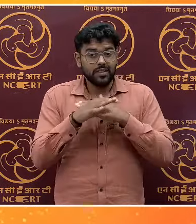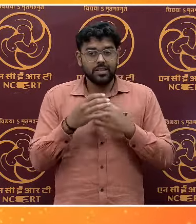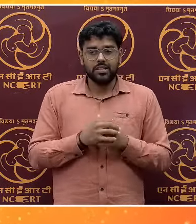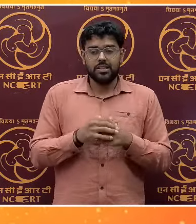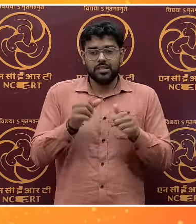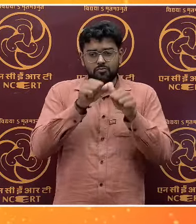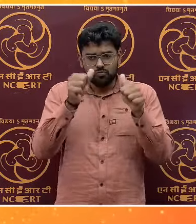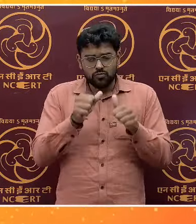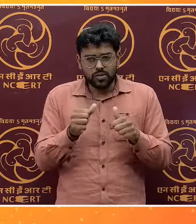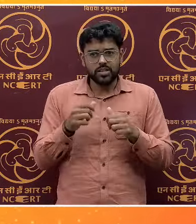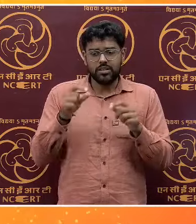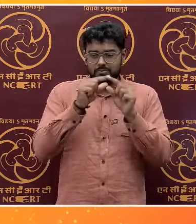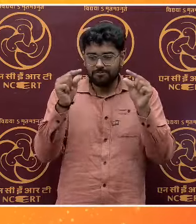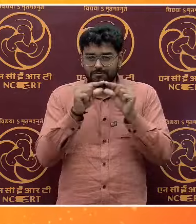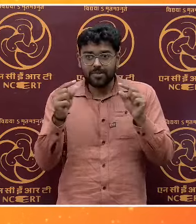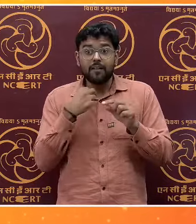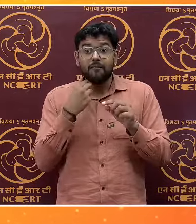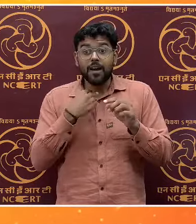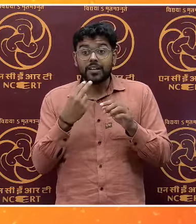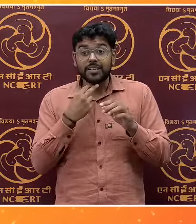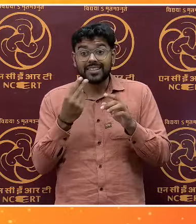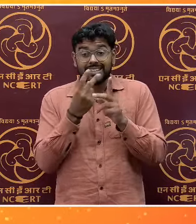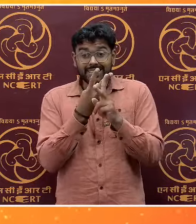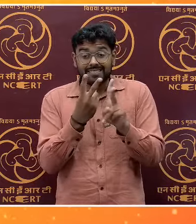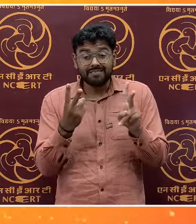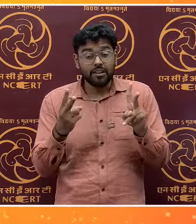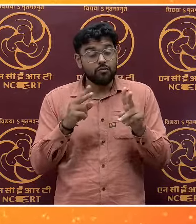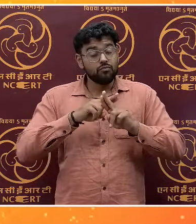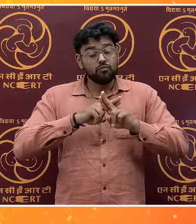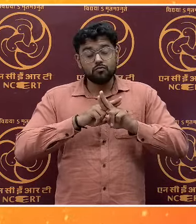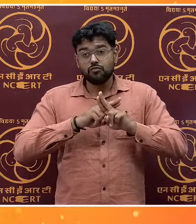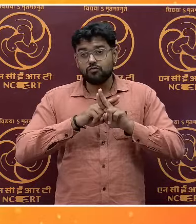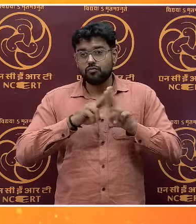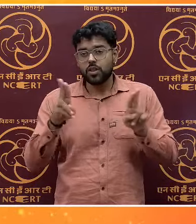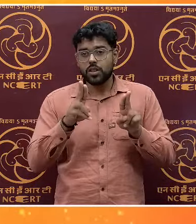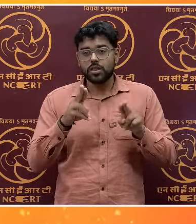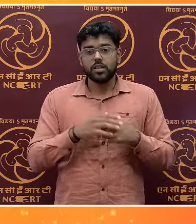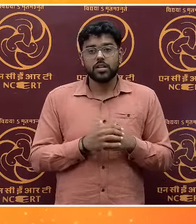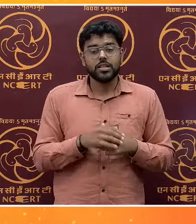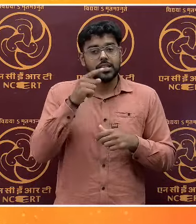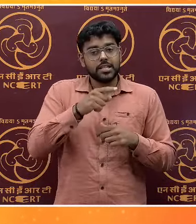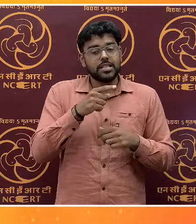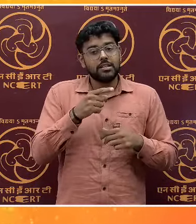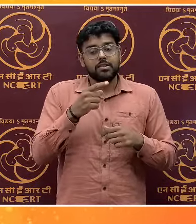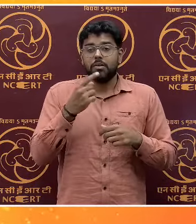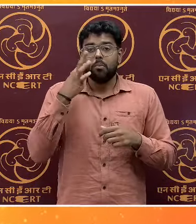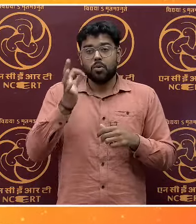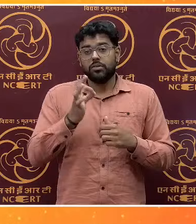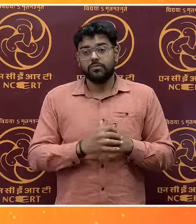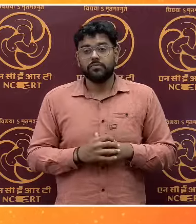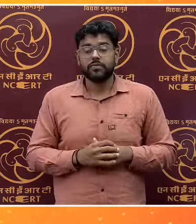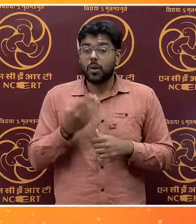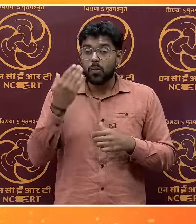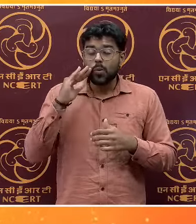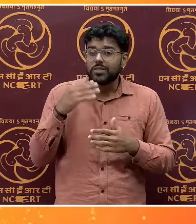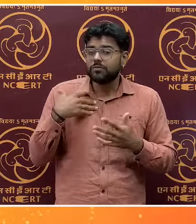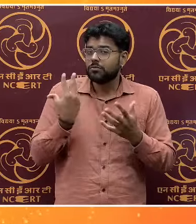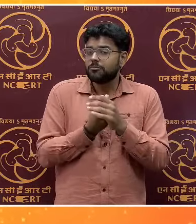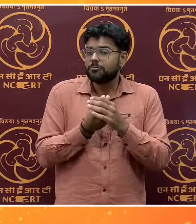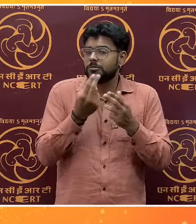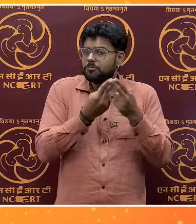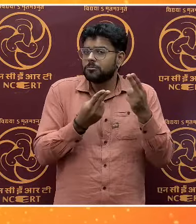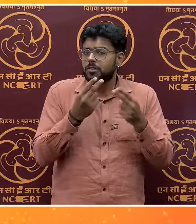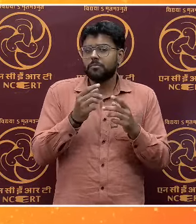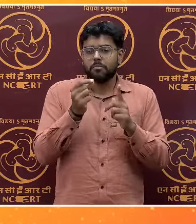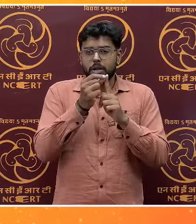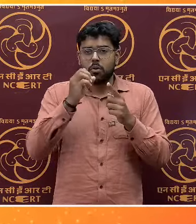structure, rhyme scheme, rhythm, and overall theme of the poem is actually needed. Yes. And when we talk about a poem, Hmm.